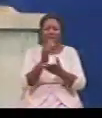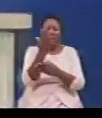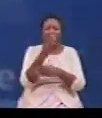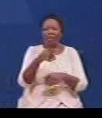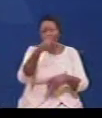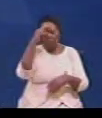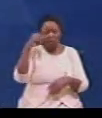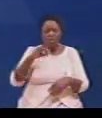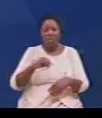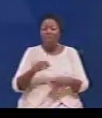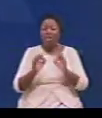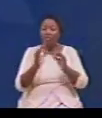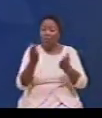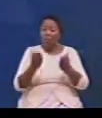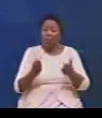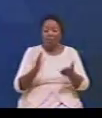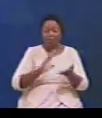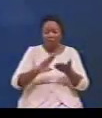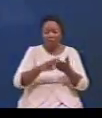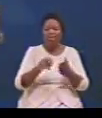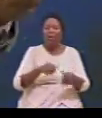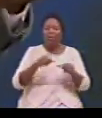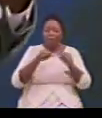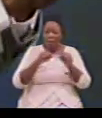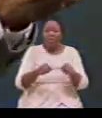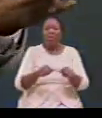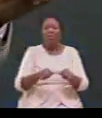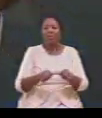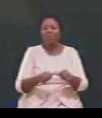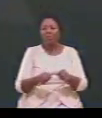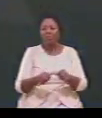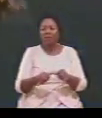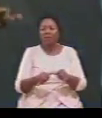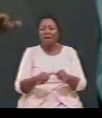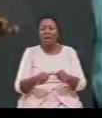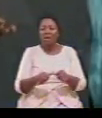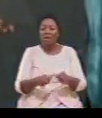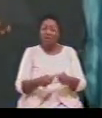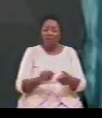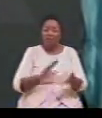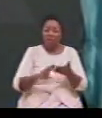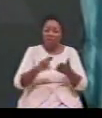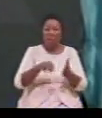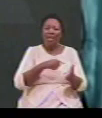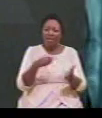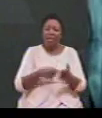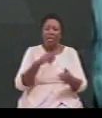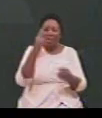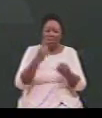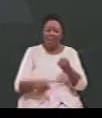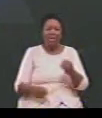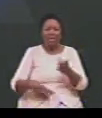want forgiveness, permanent forgiveness, this final